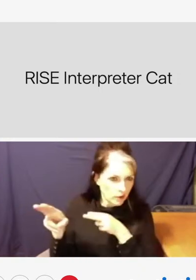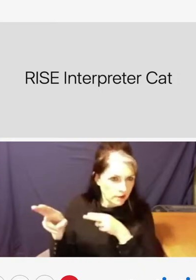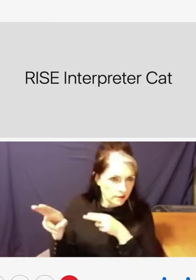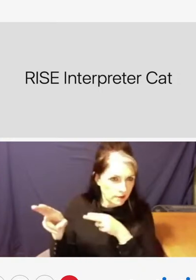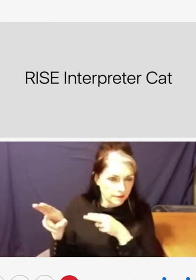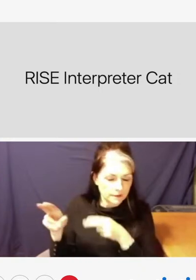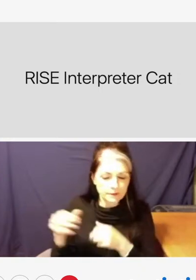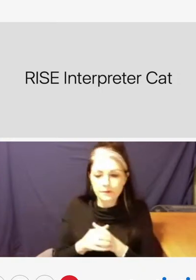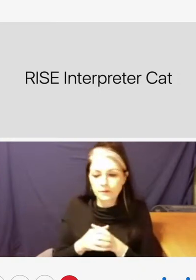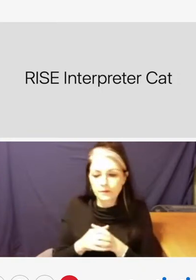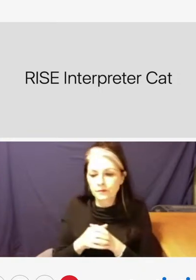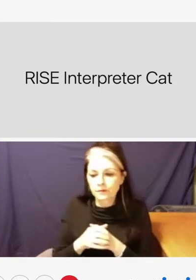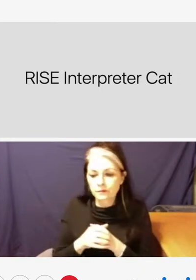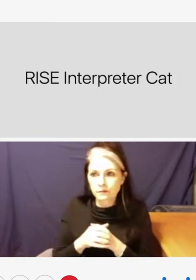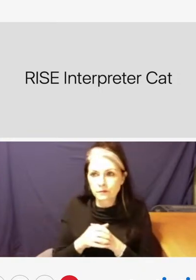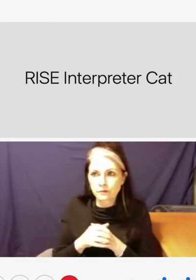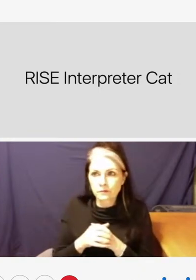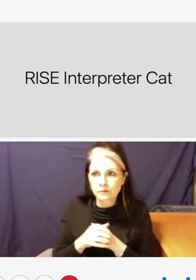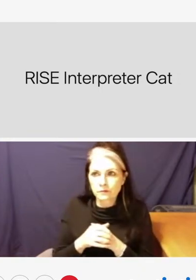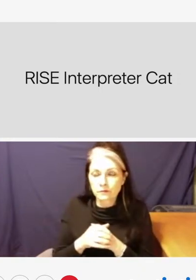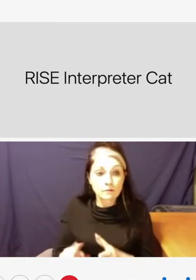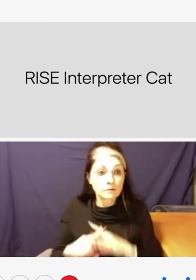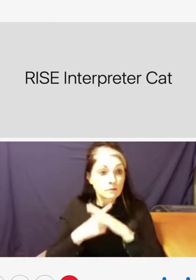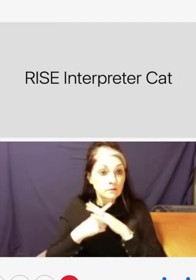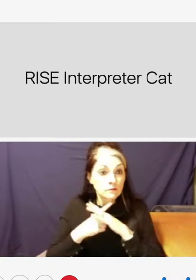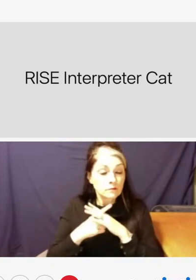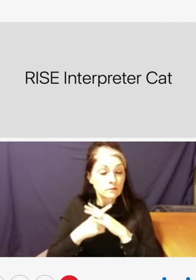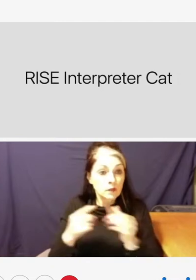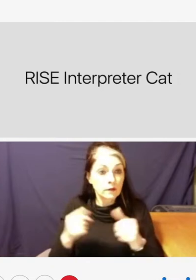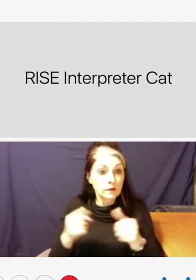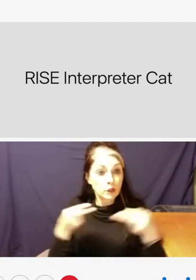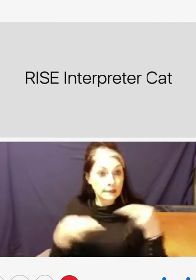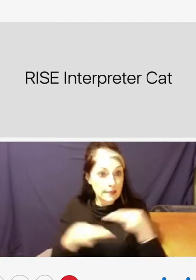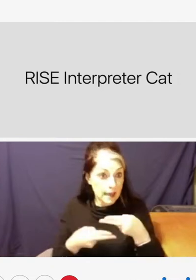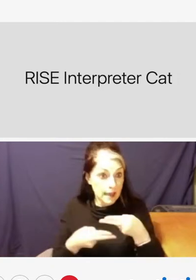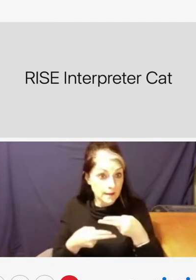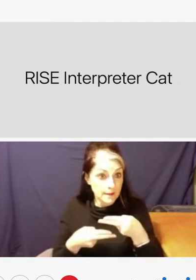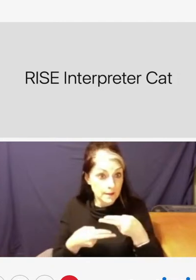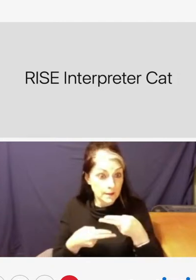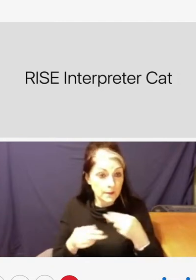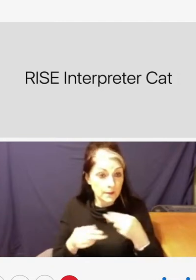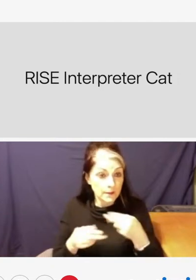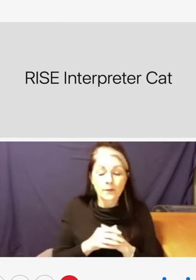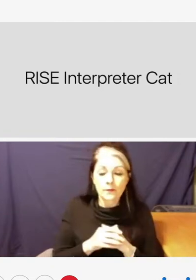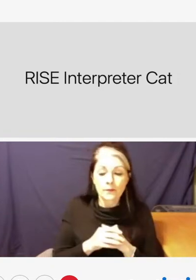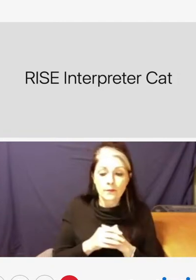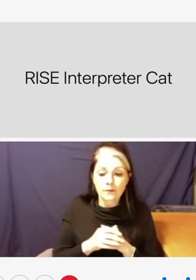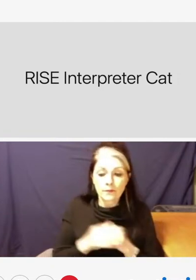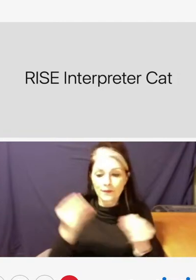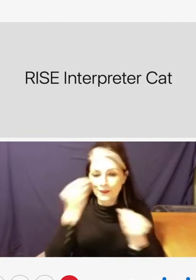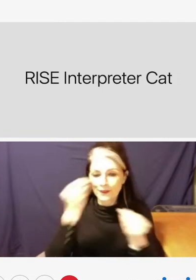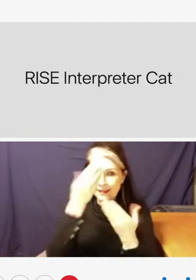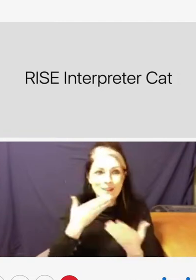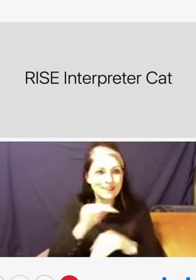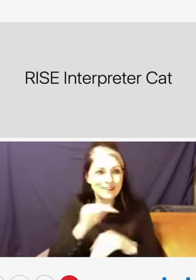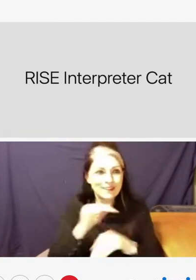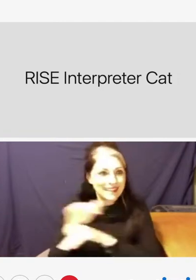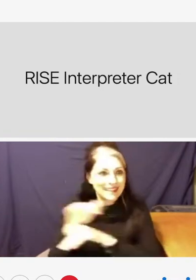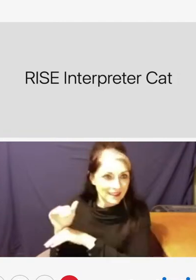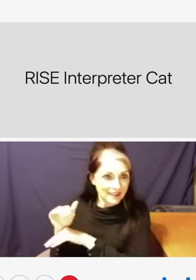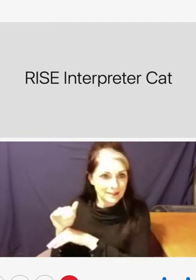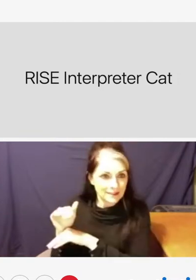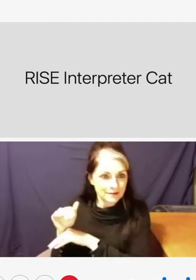we'll start with the first uh slide uh and and by the way good evening uh or president